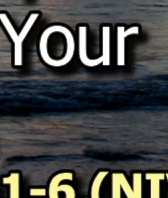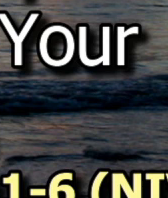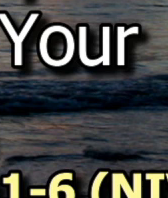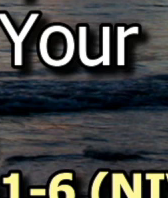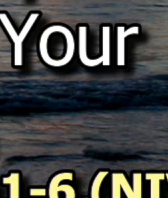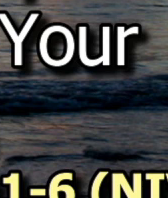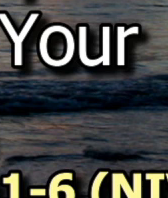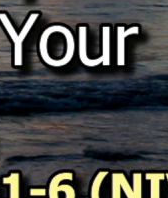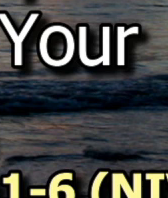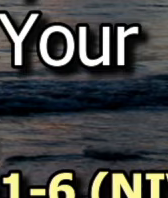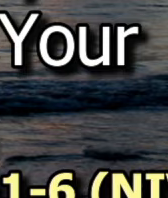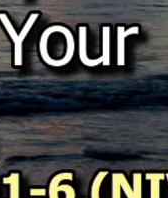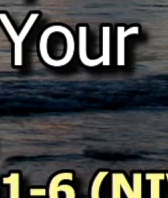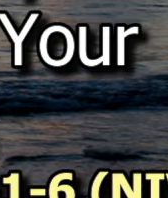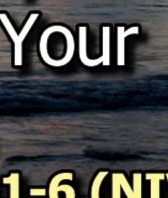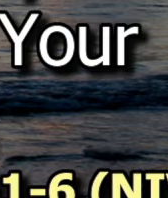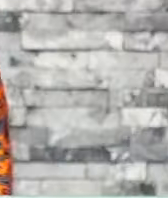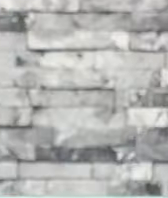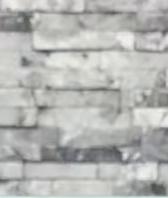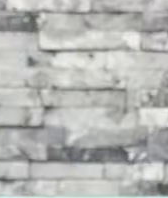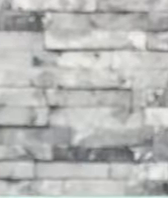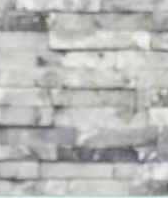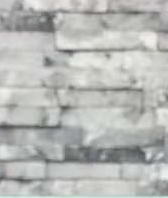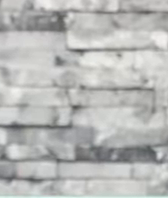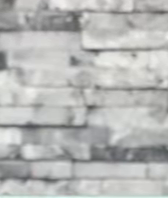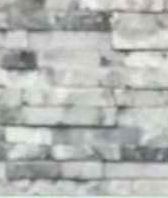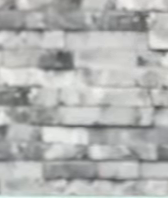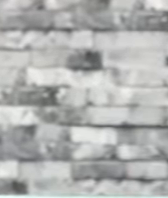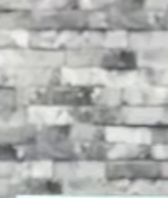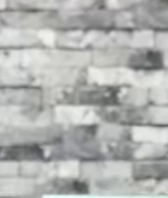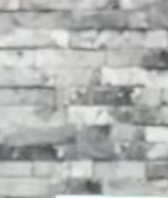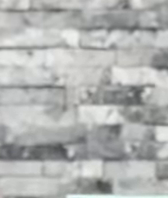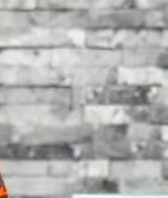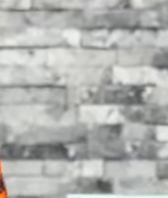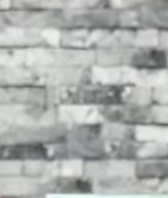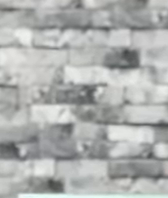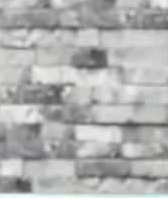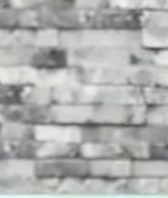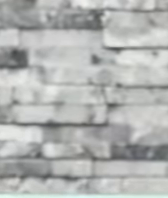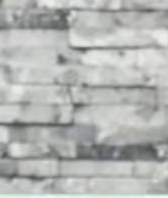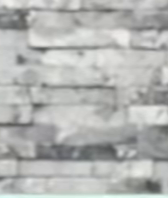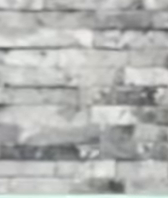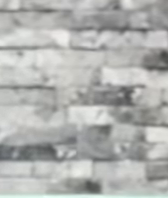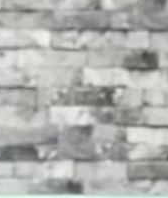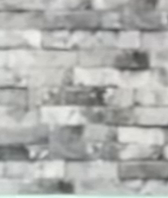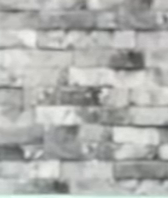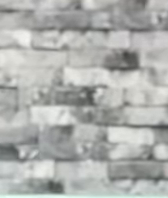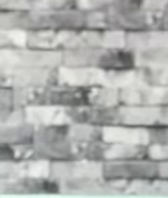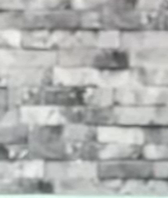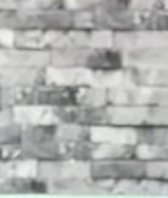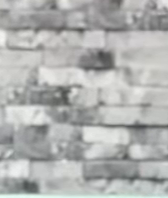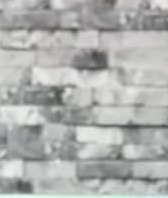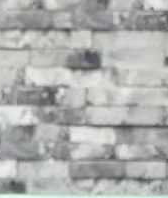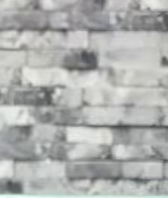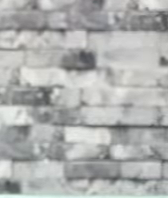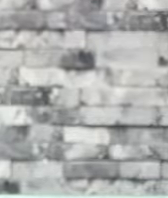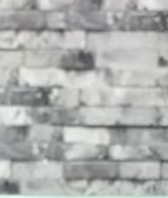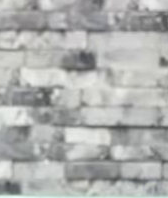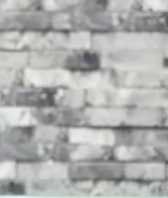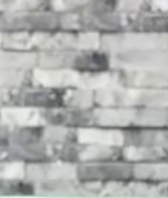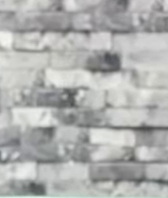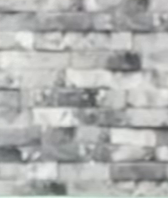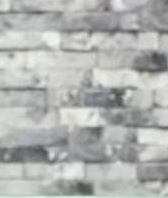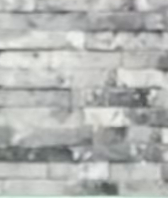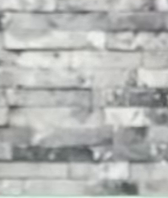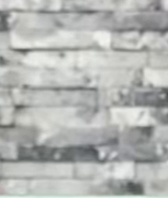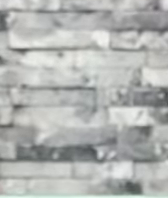me. Kwa sababu wewe Mungu uko pamoja nami. I am going through a hard time in my family. Napitia wakati mgumu na familia yangu. But you, oh